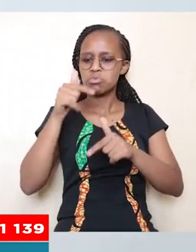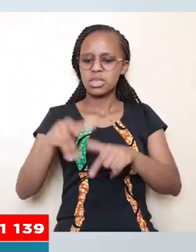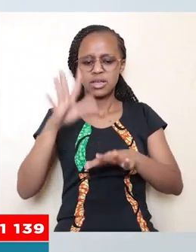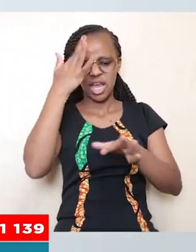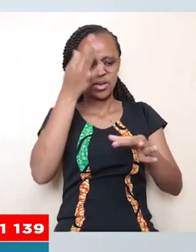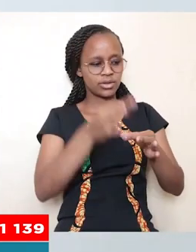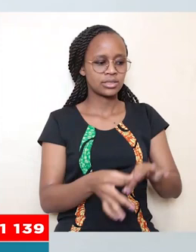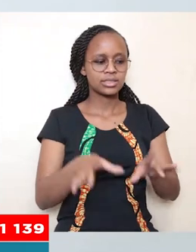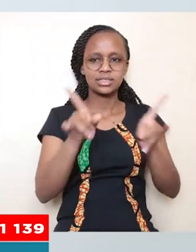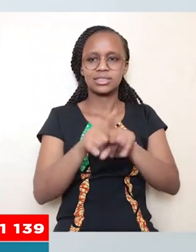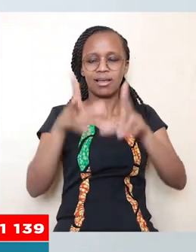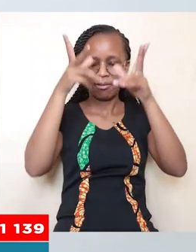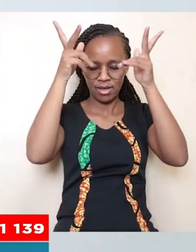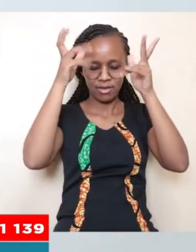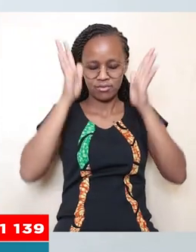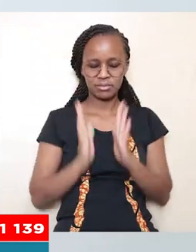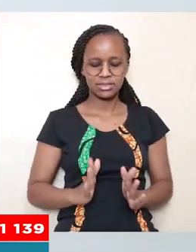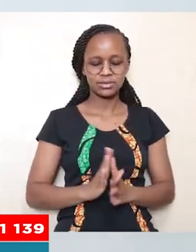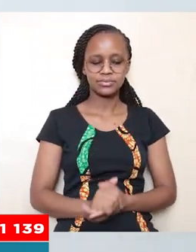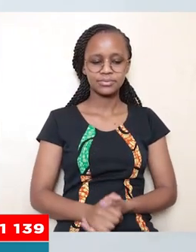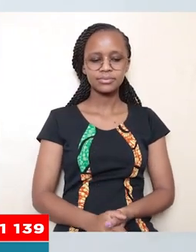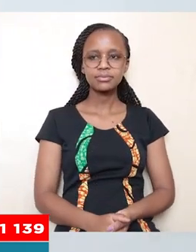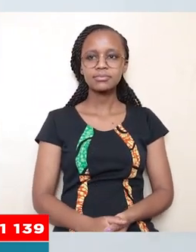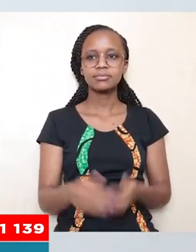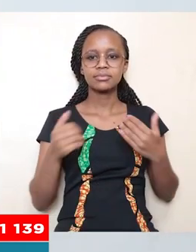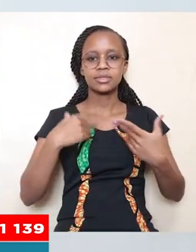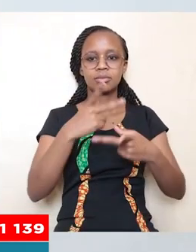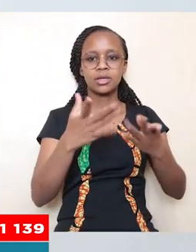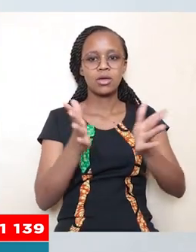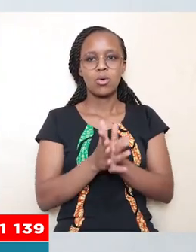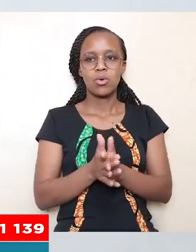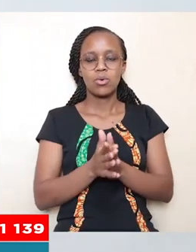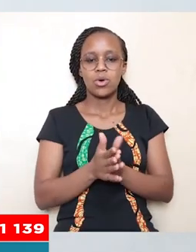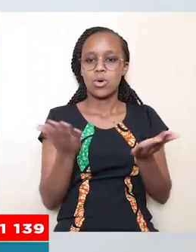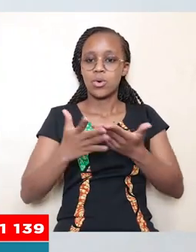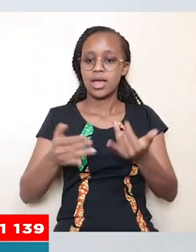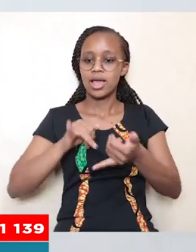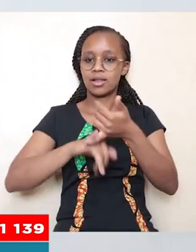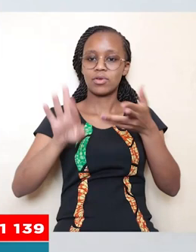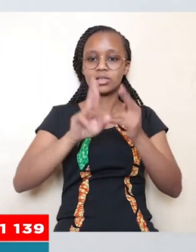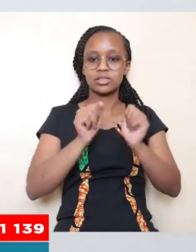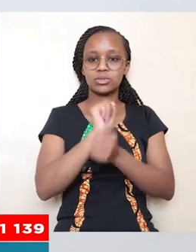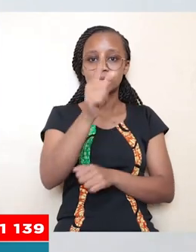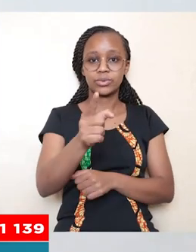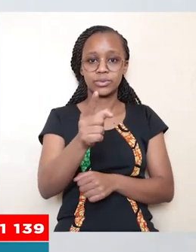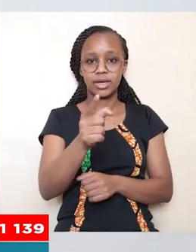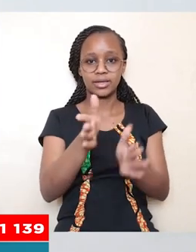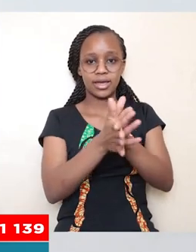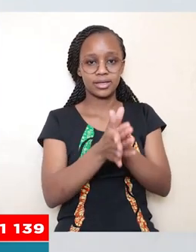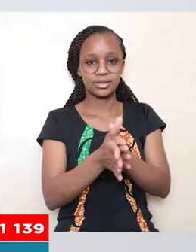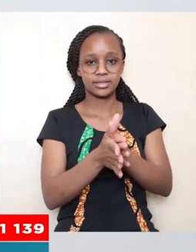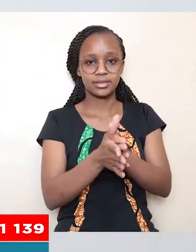this faith, ni kama shetani. Unana inafika pahali, your wife is relating with you